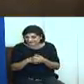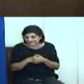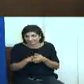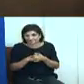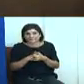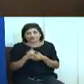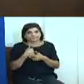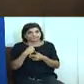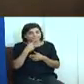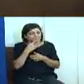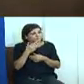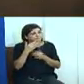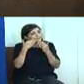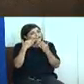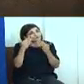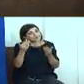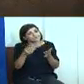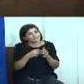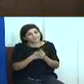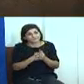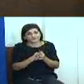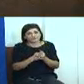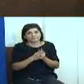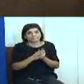And I said, thank you.